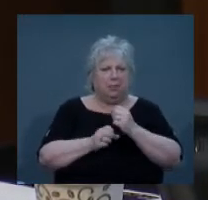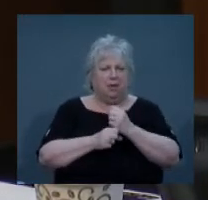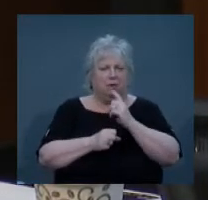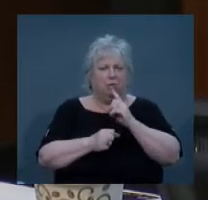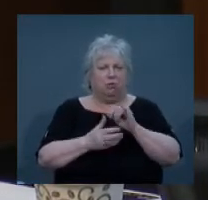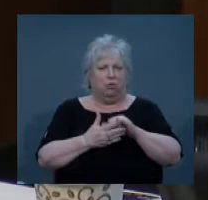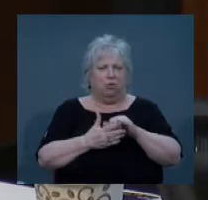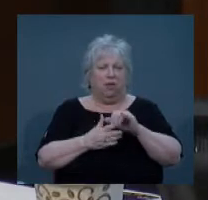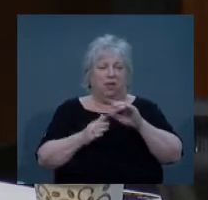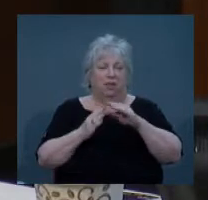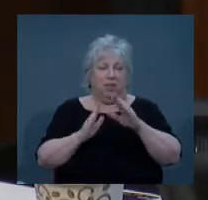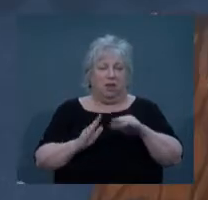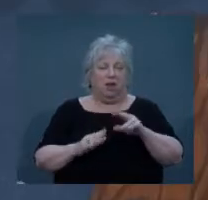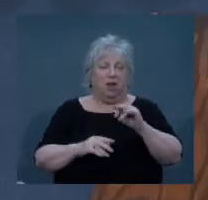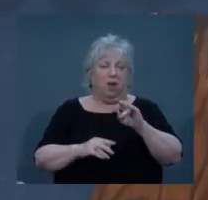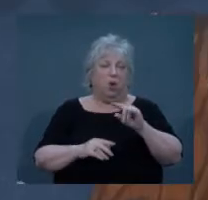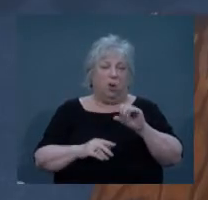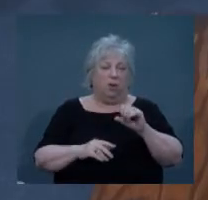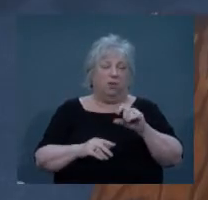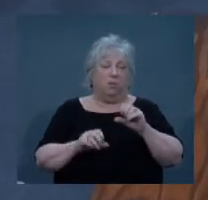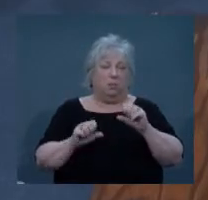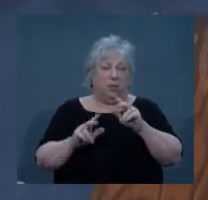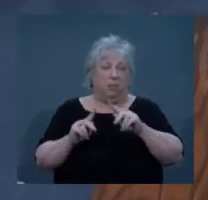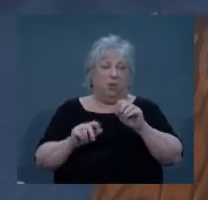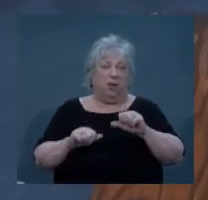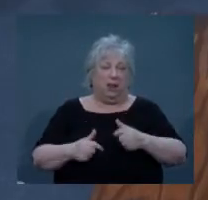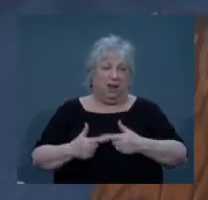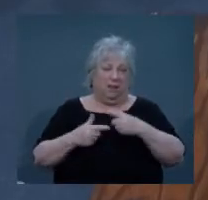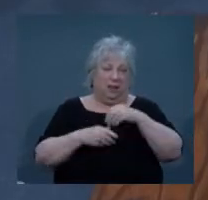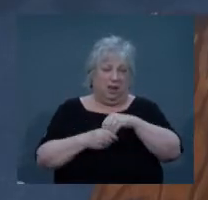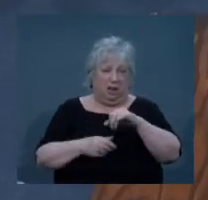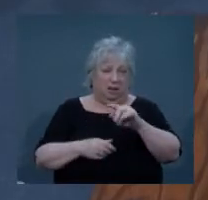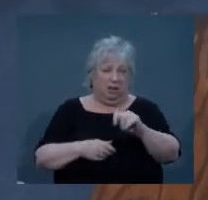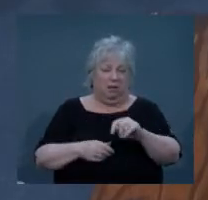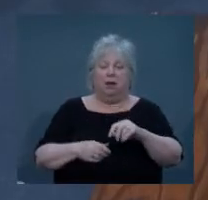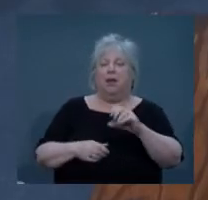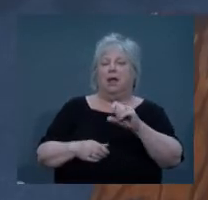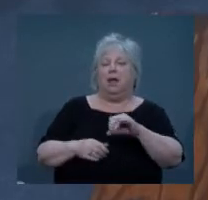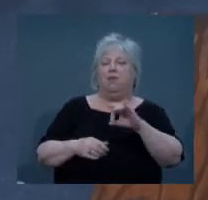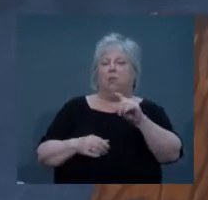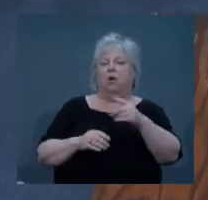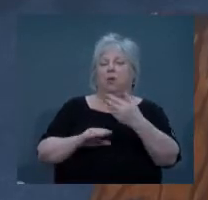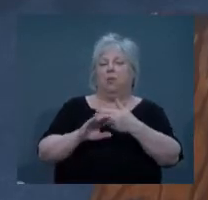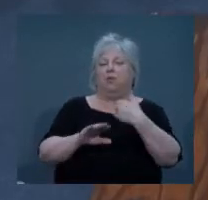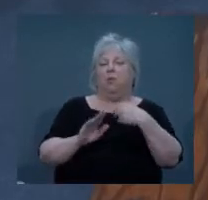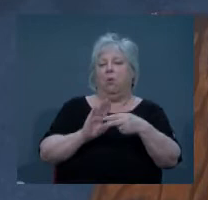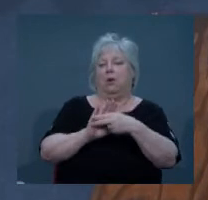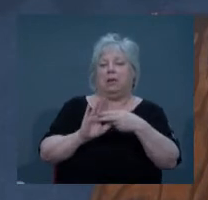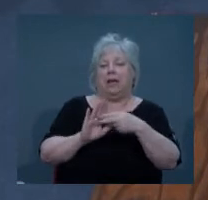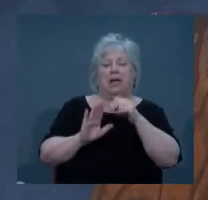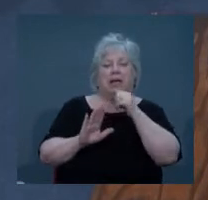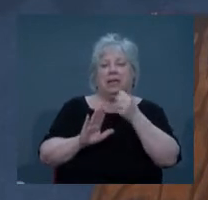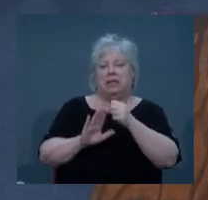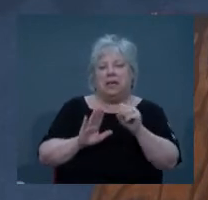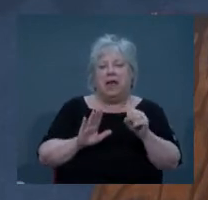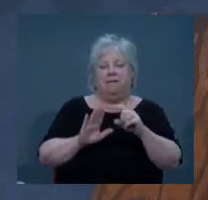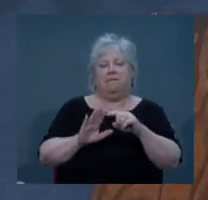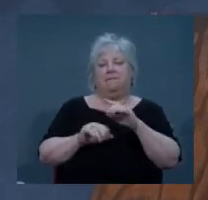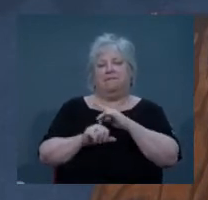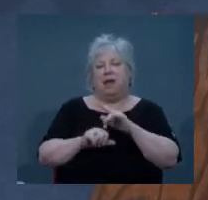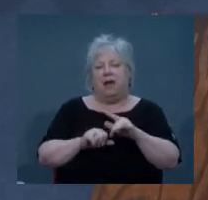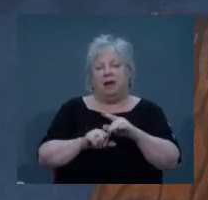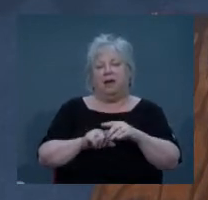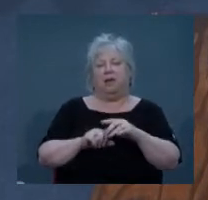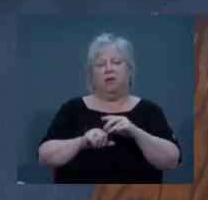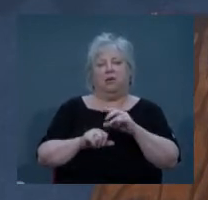they're livable? Yeah, what our ordinance, well, if it's one that's been declared unsafe, vacant, of course, and they